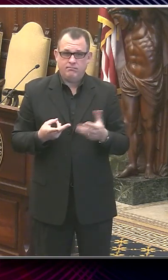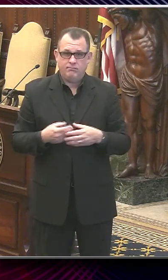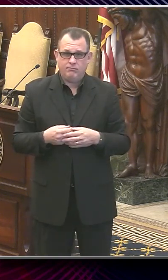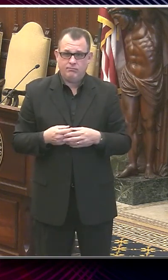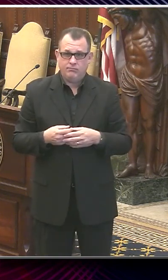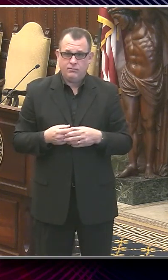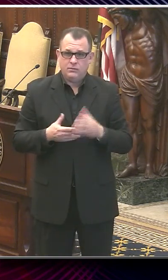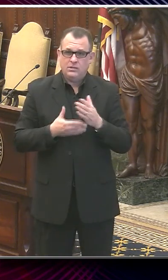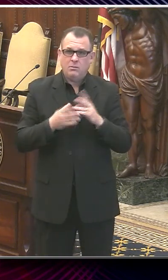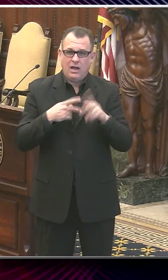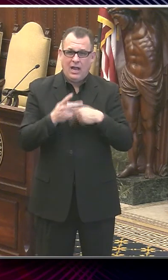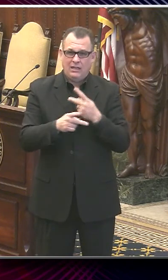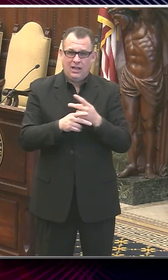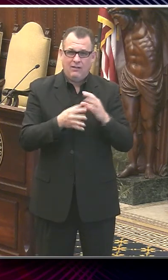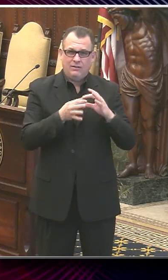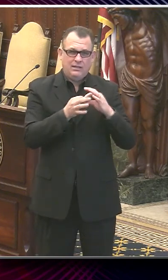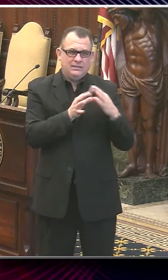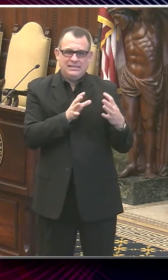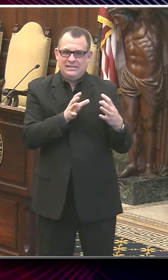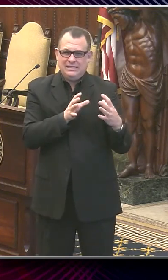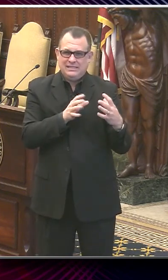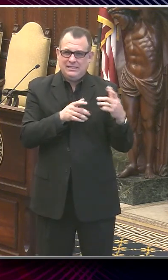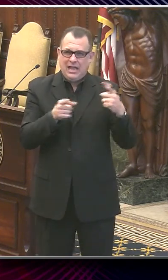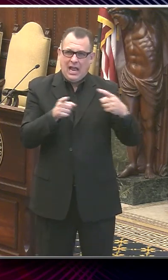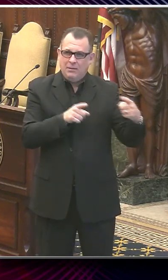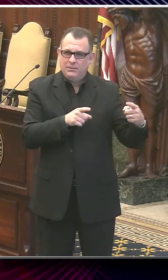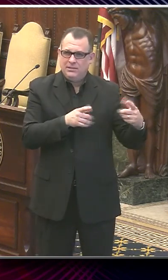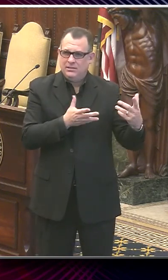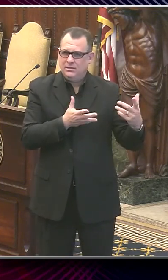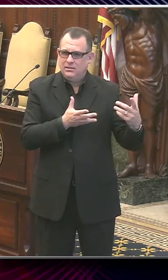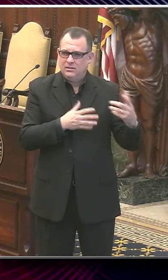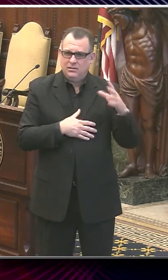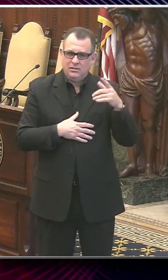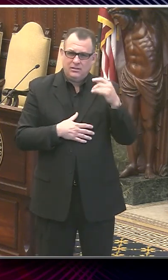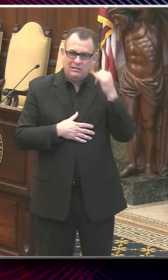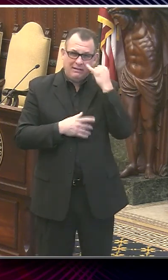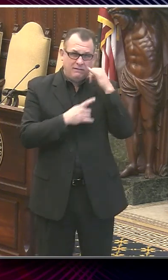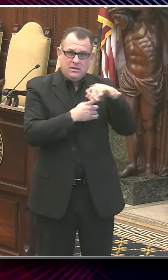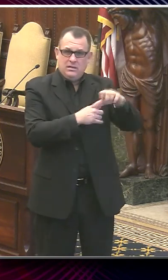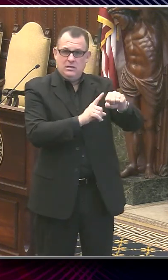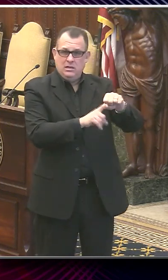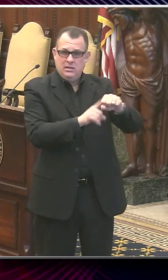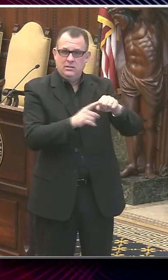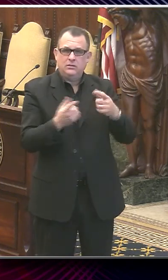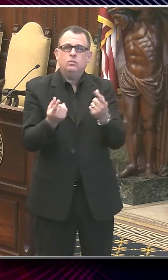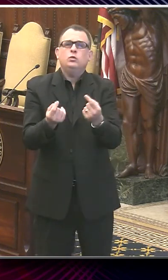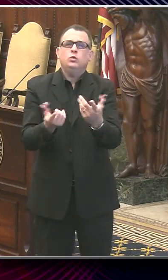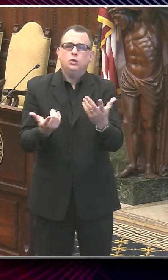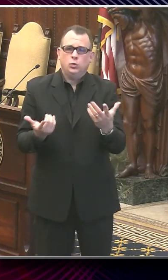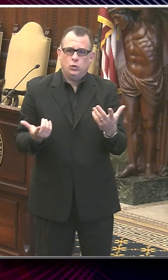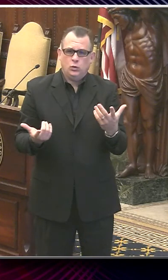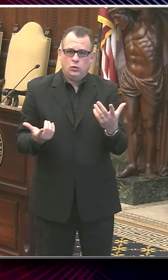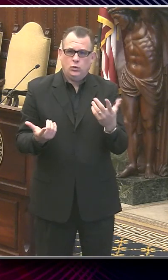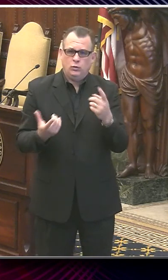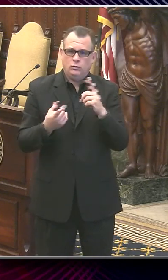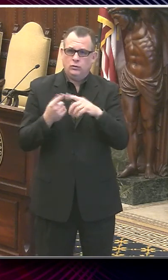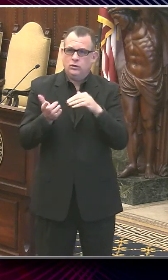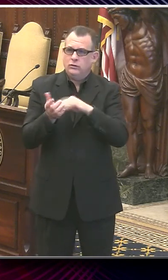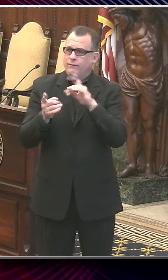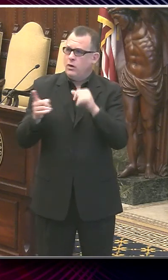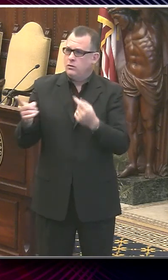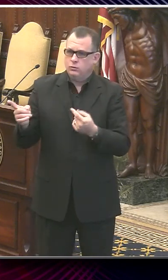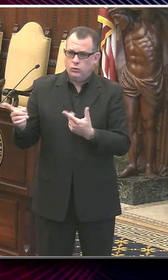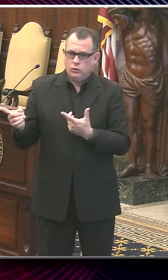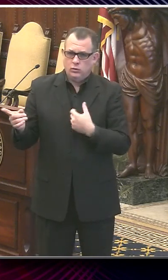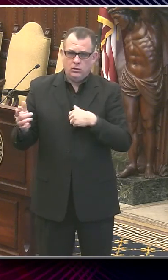of a disconnect that's going on? And if so, what do we do about it? And for you, Dr. Farley, there's been a lot of